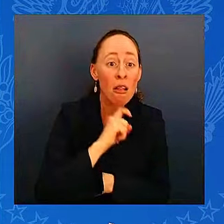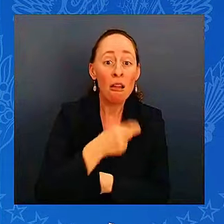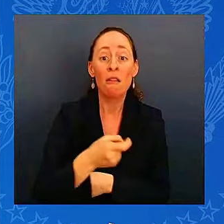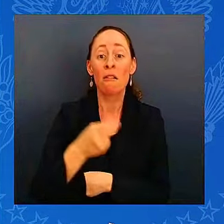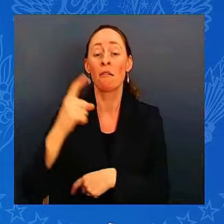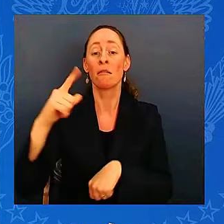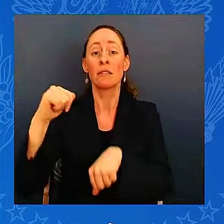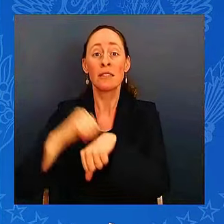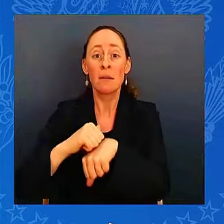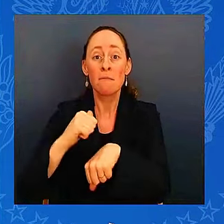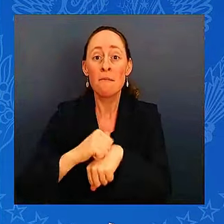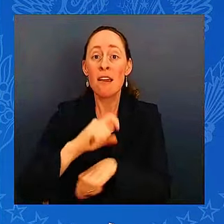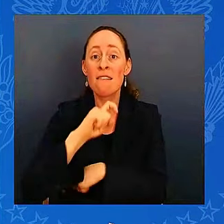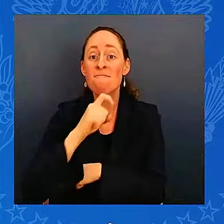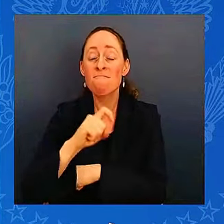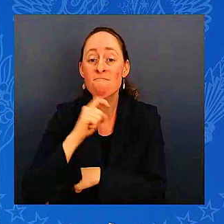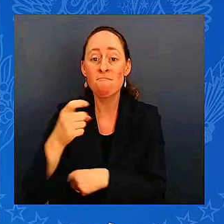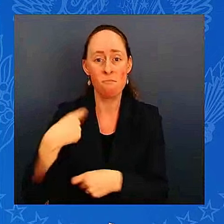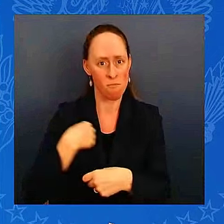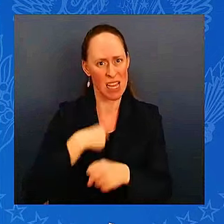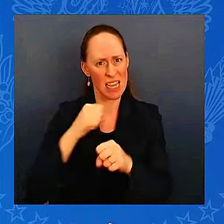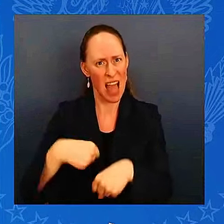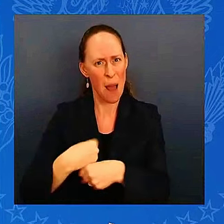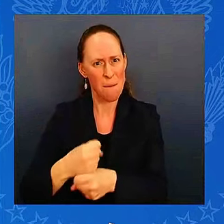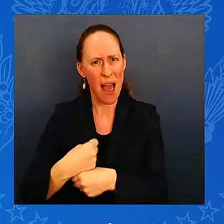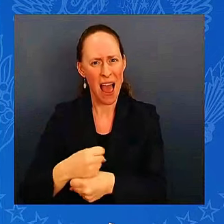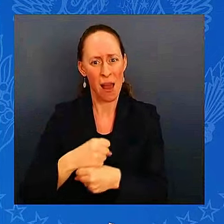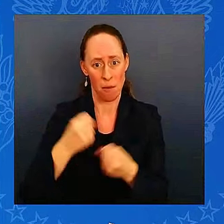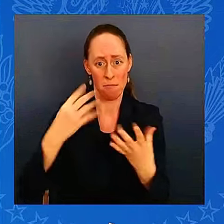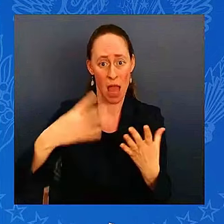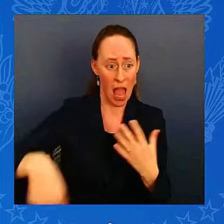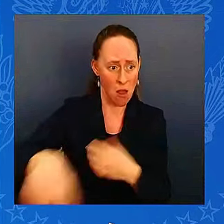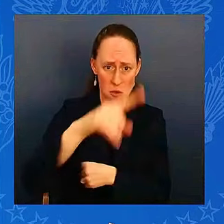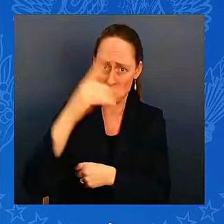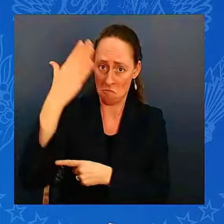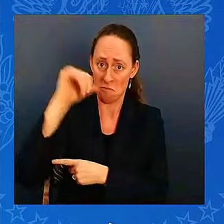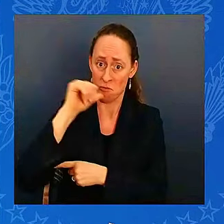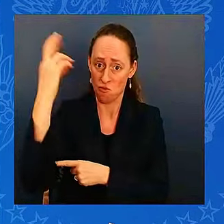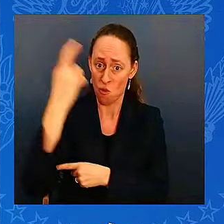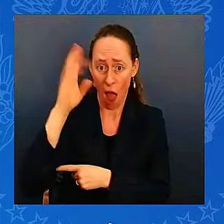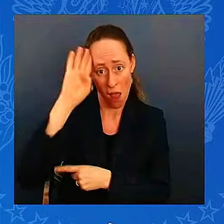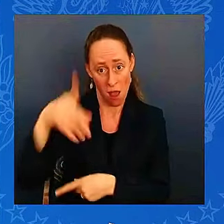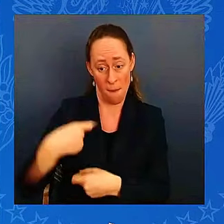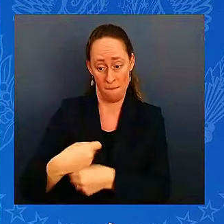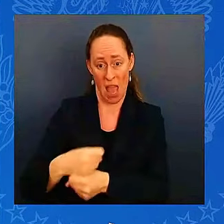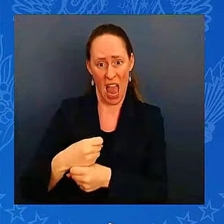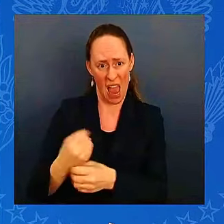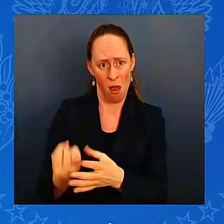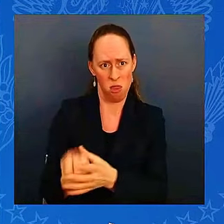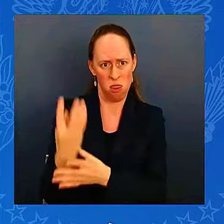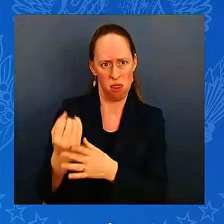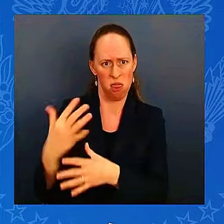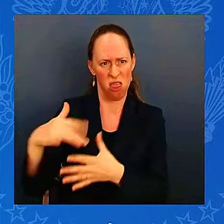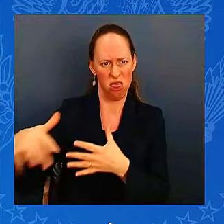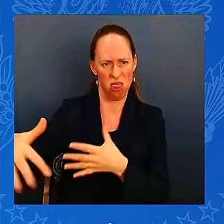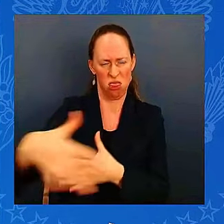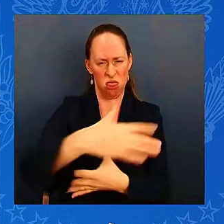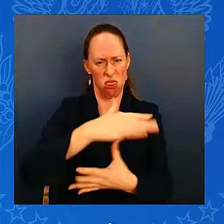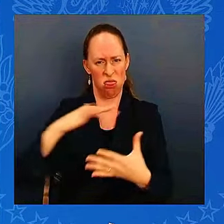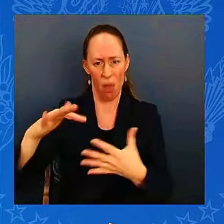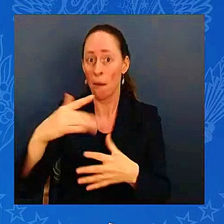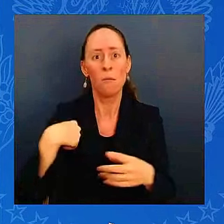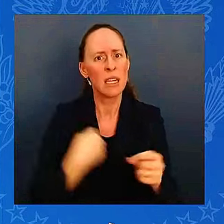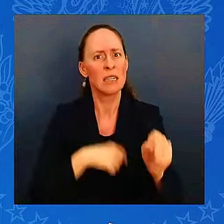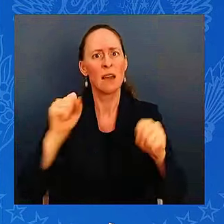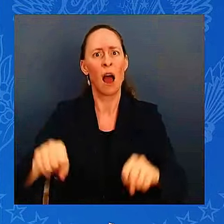has occurred when you make cement. Well, the American people know how much pollution heavy industries produce, since each